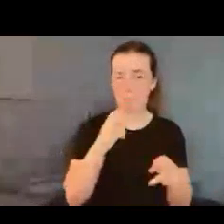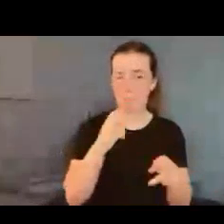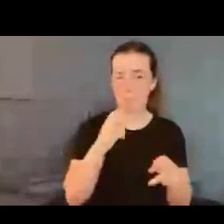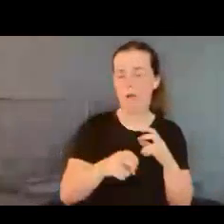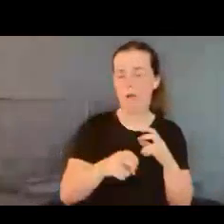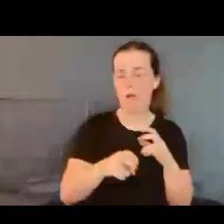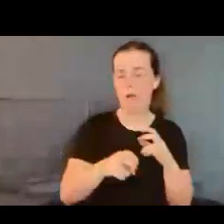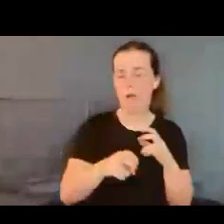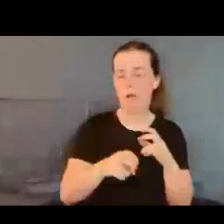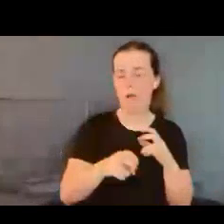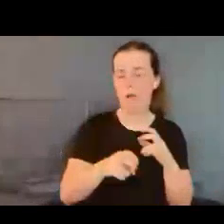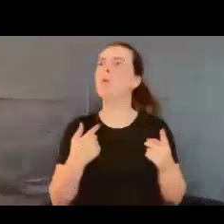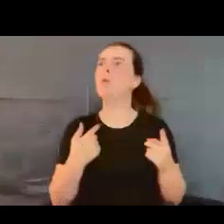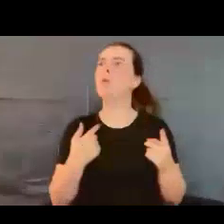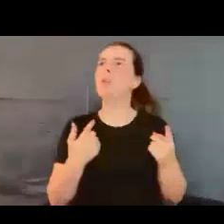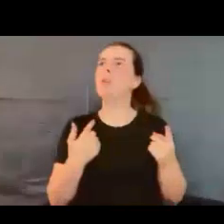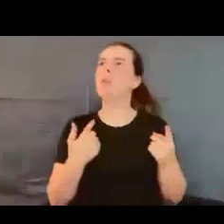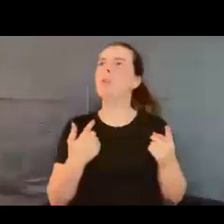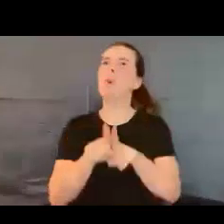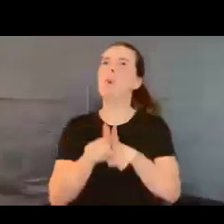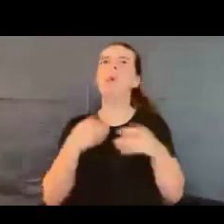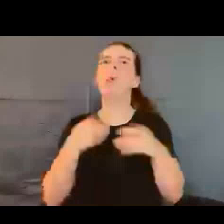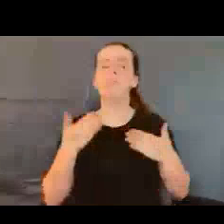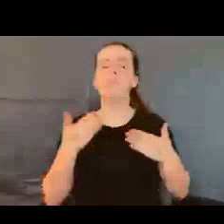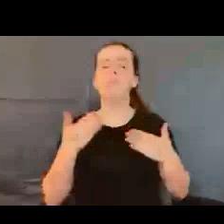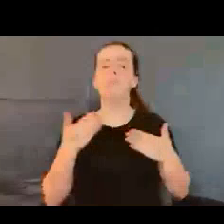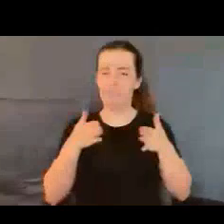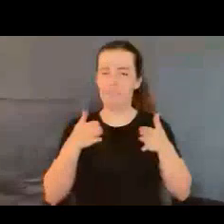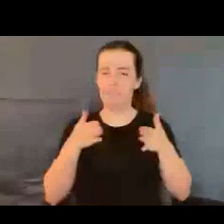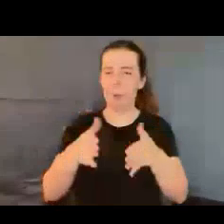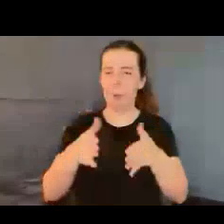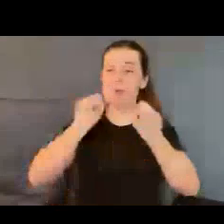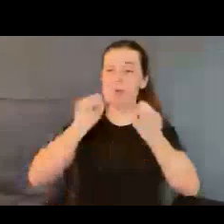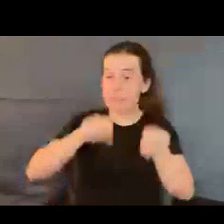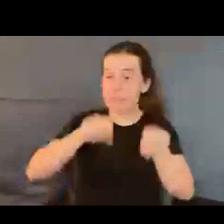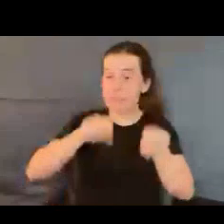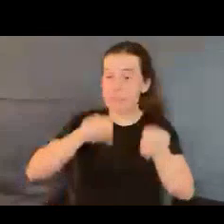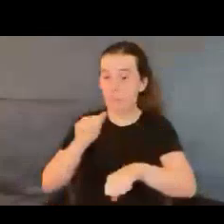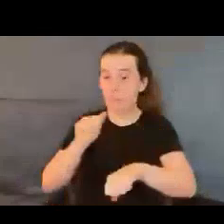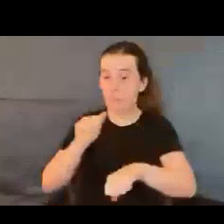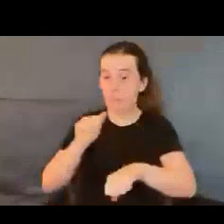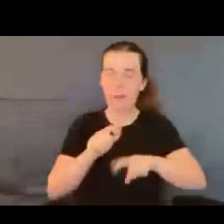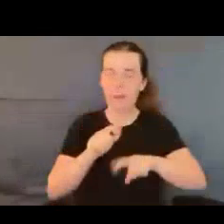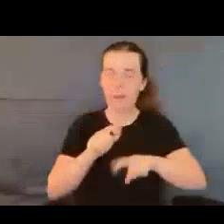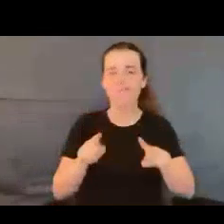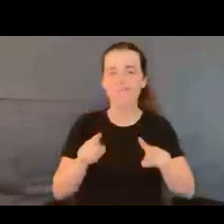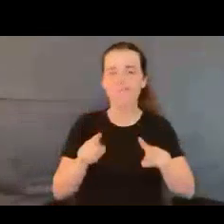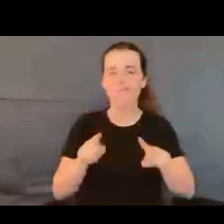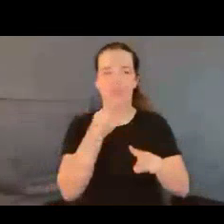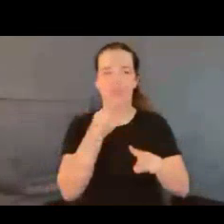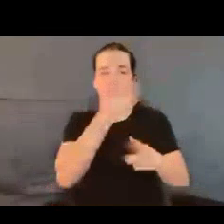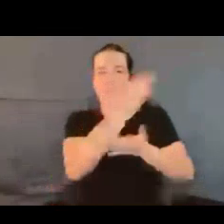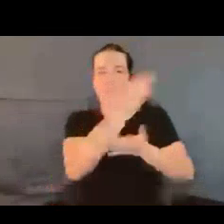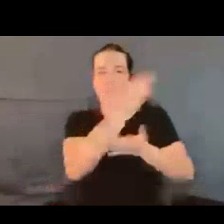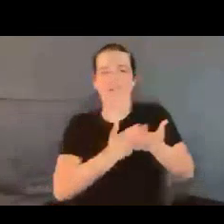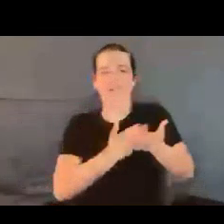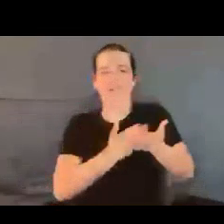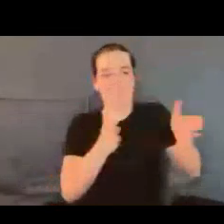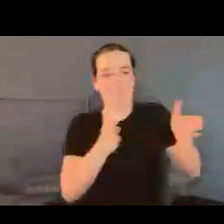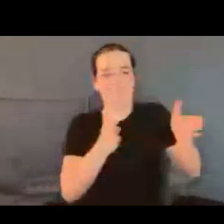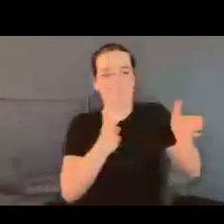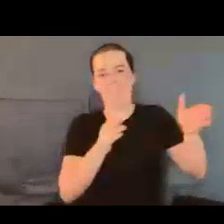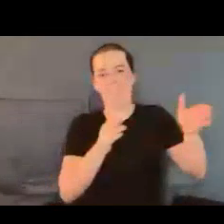running, which can be rocky again, but not quite as bad. Yeah, but it's really that one section. It's like 2 to 3 miles in Mineral Basin,